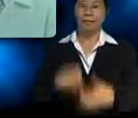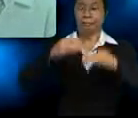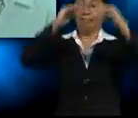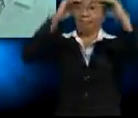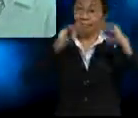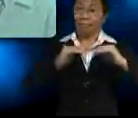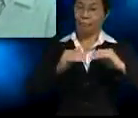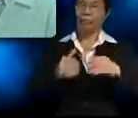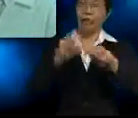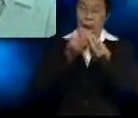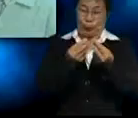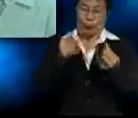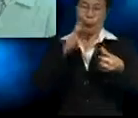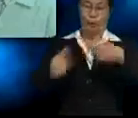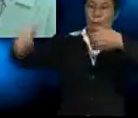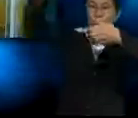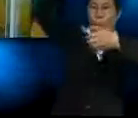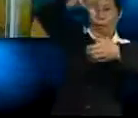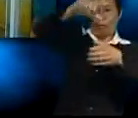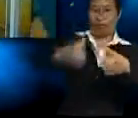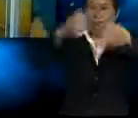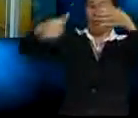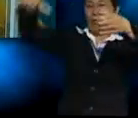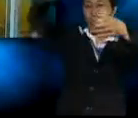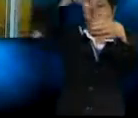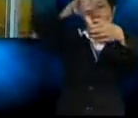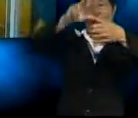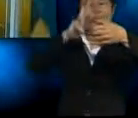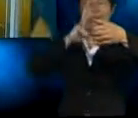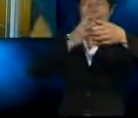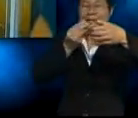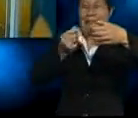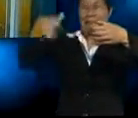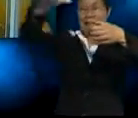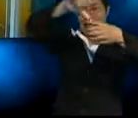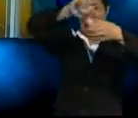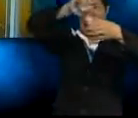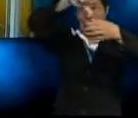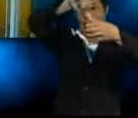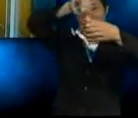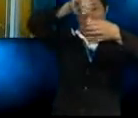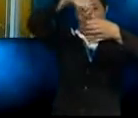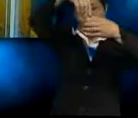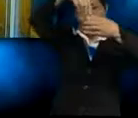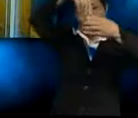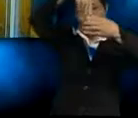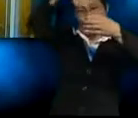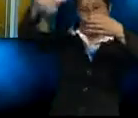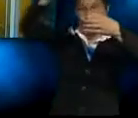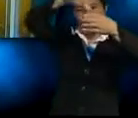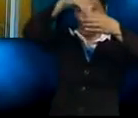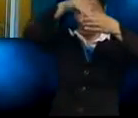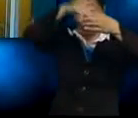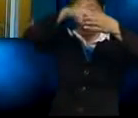Next, pour muddy water into the water filter. The muddy water passes through layers of